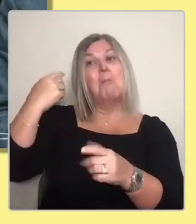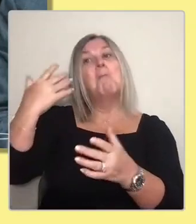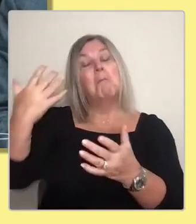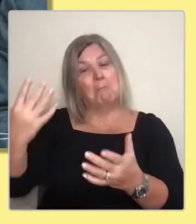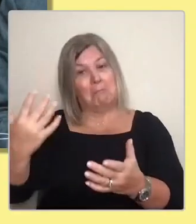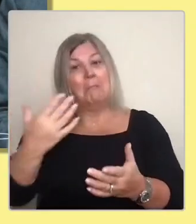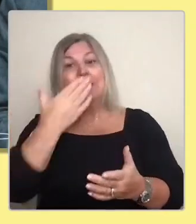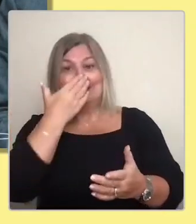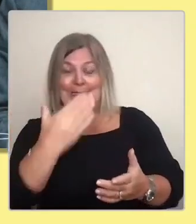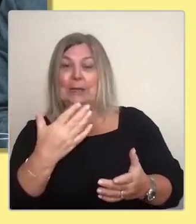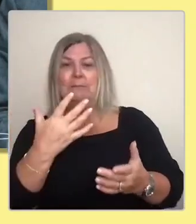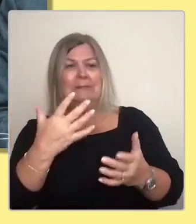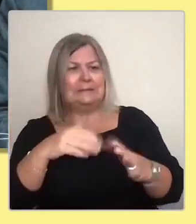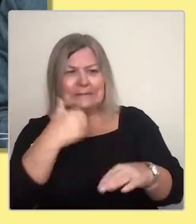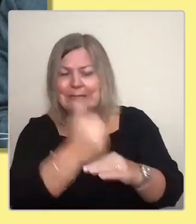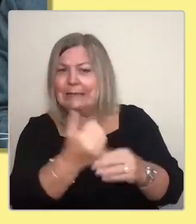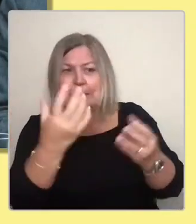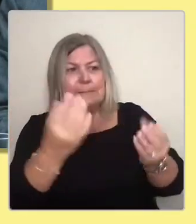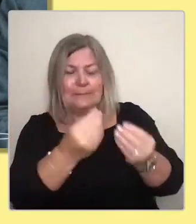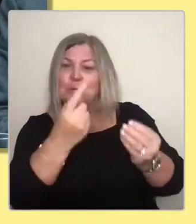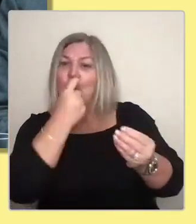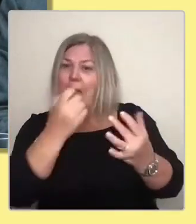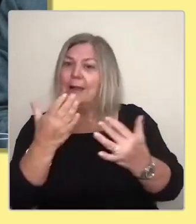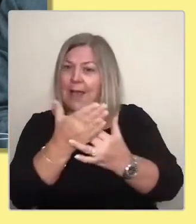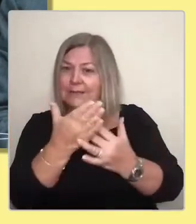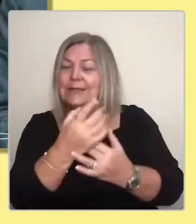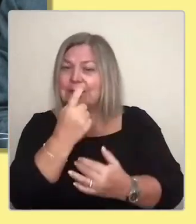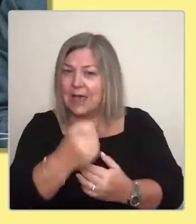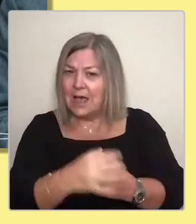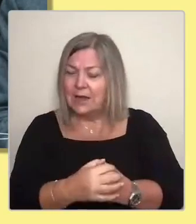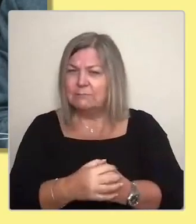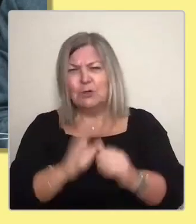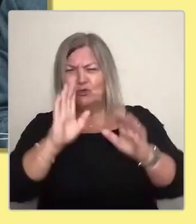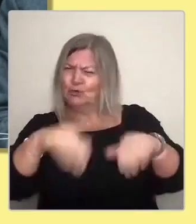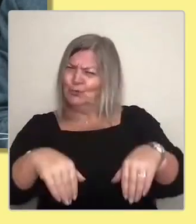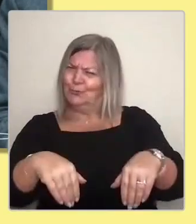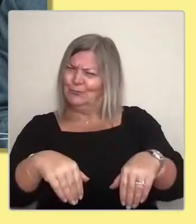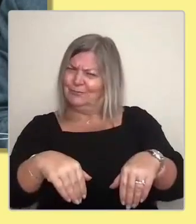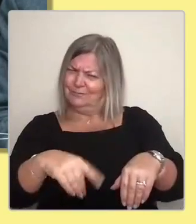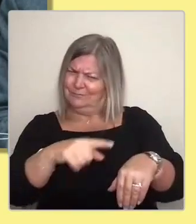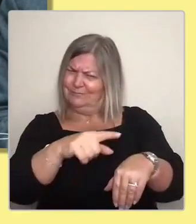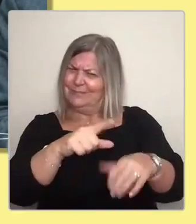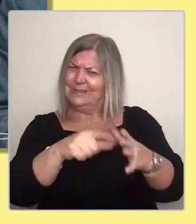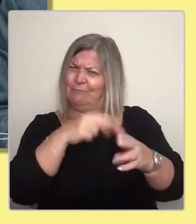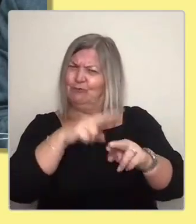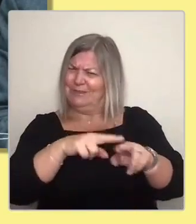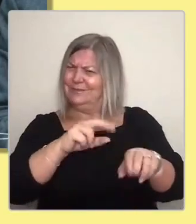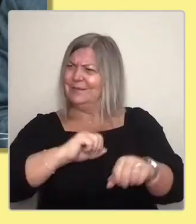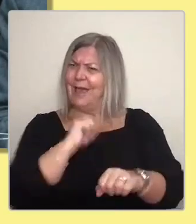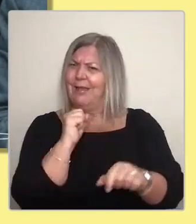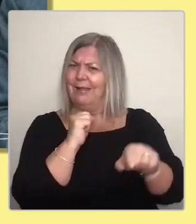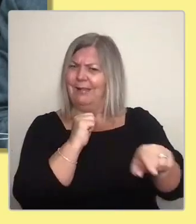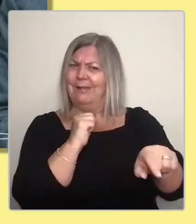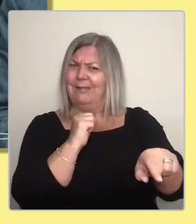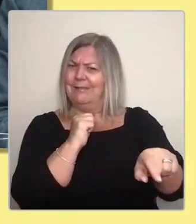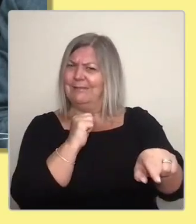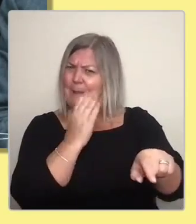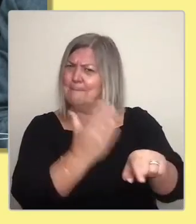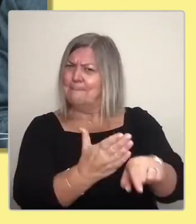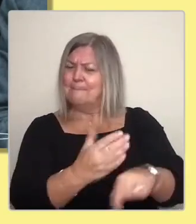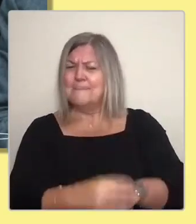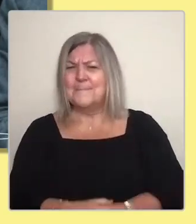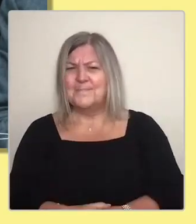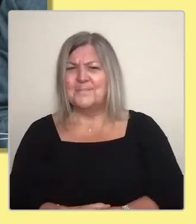was good that they got to see that. But it shouldn't be like that in the first place. So I think there is some things we can do. When I